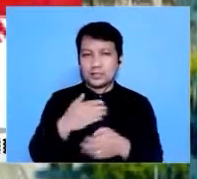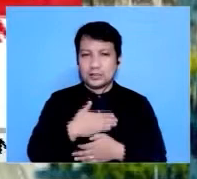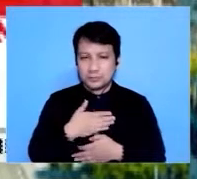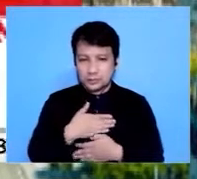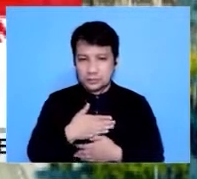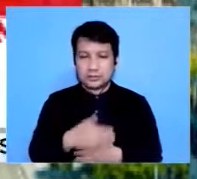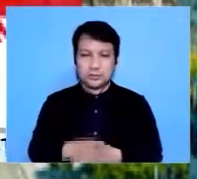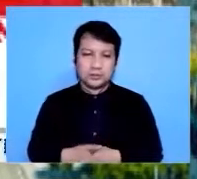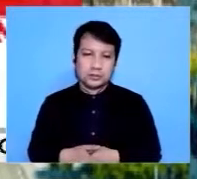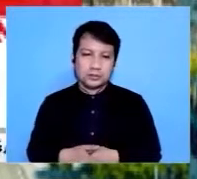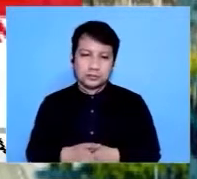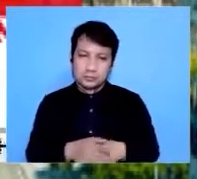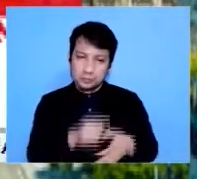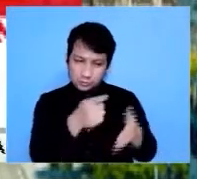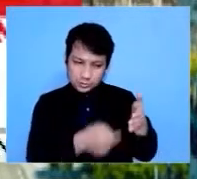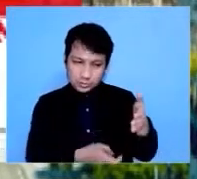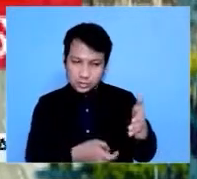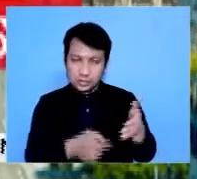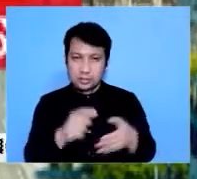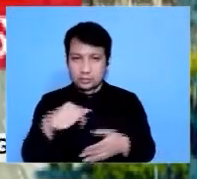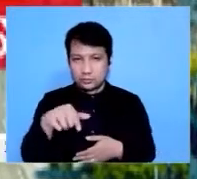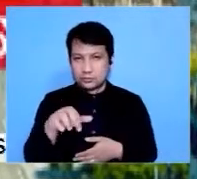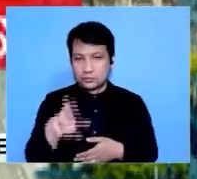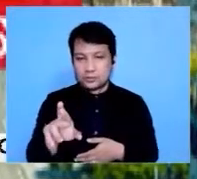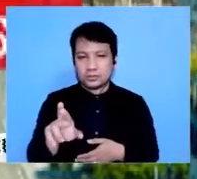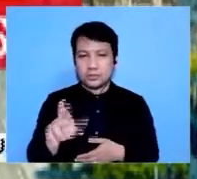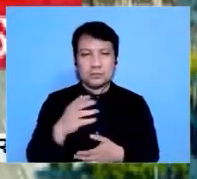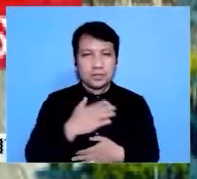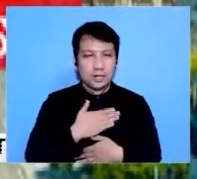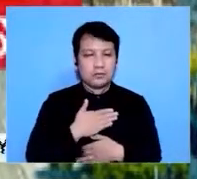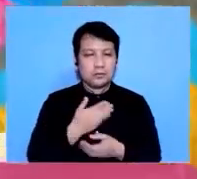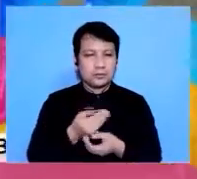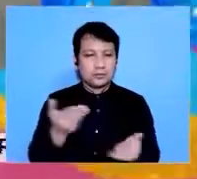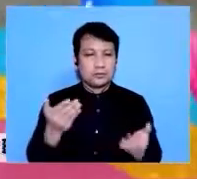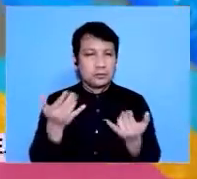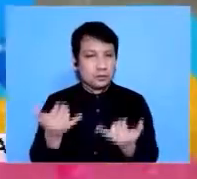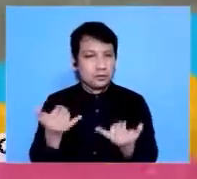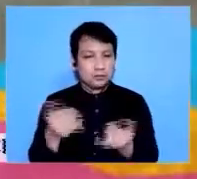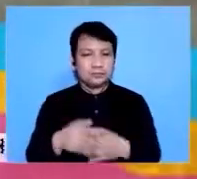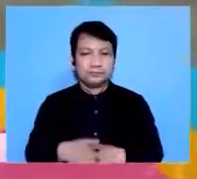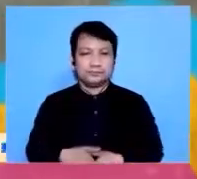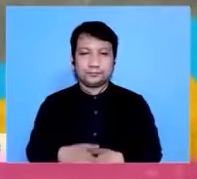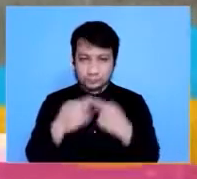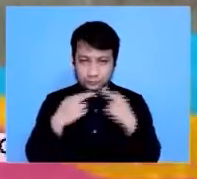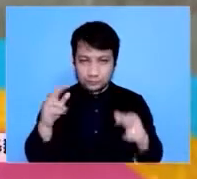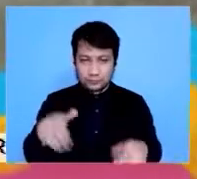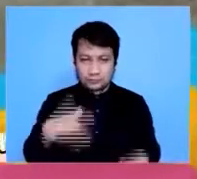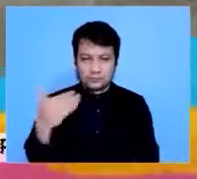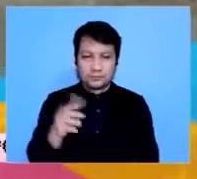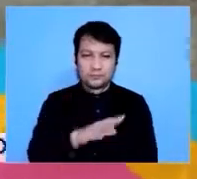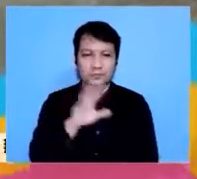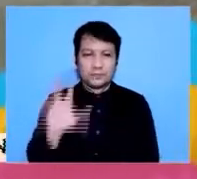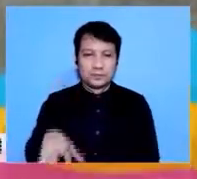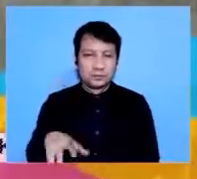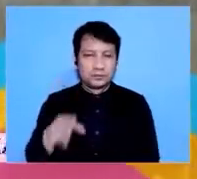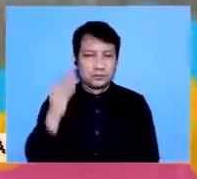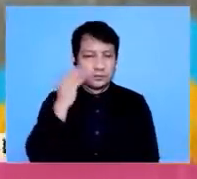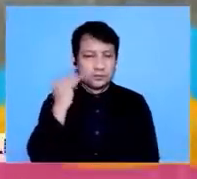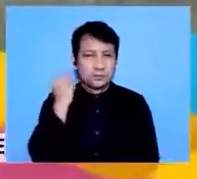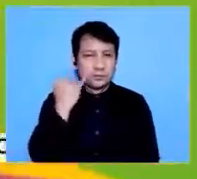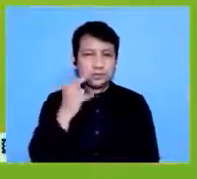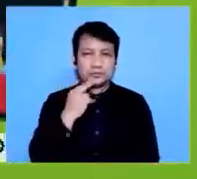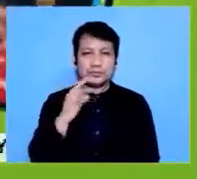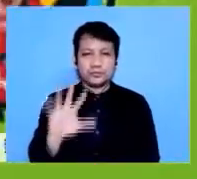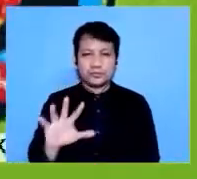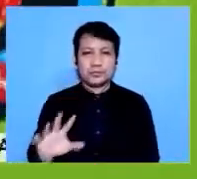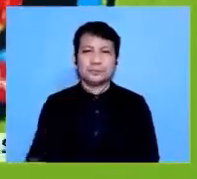east canal qr code but as an extra dose of happiness today frontline mj marfory